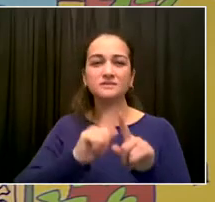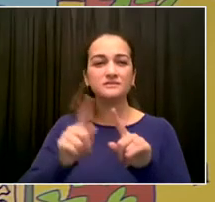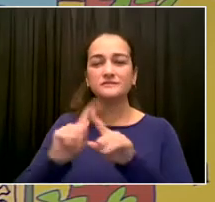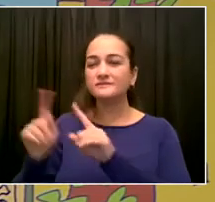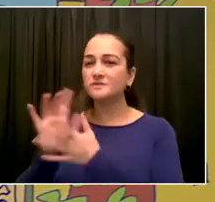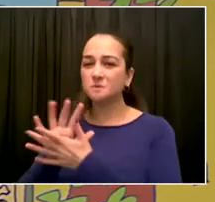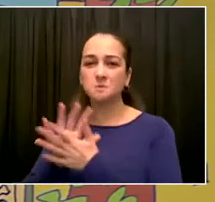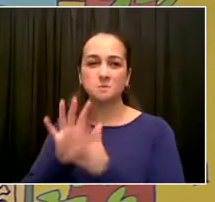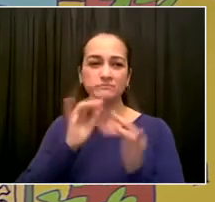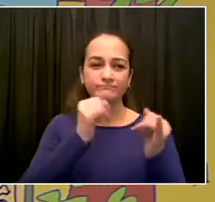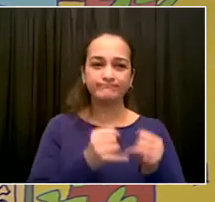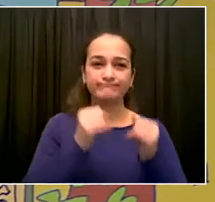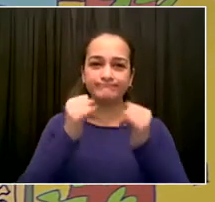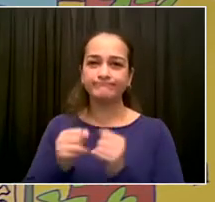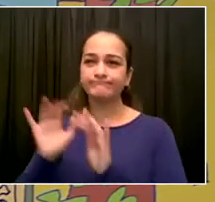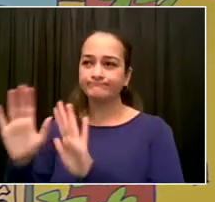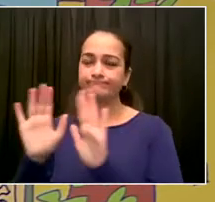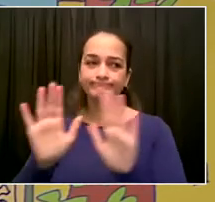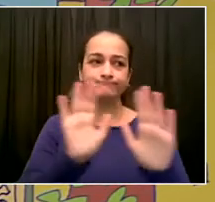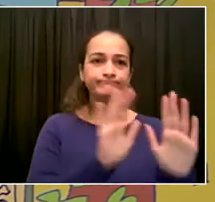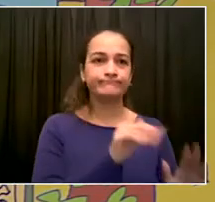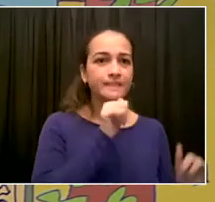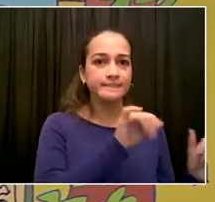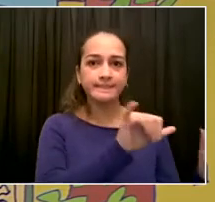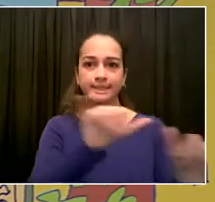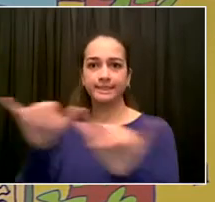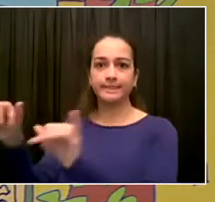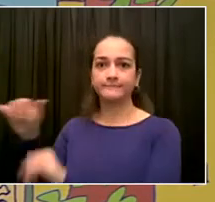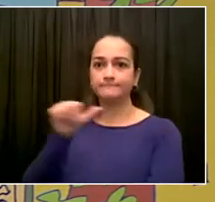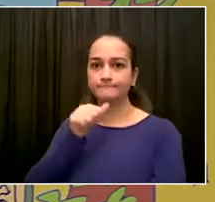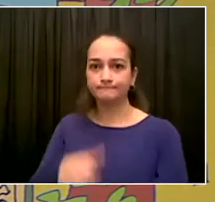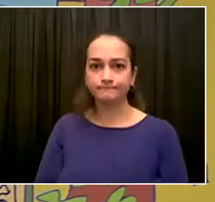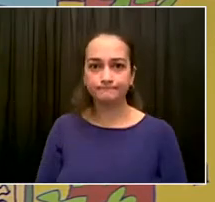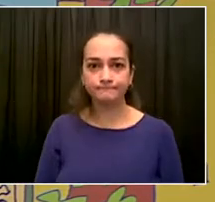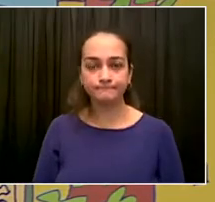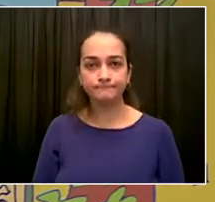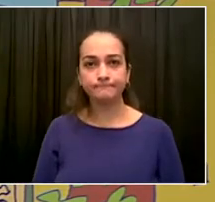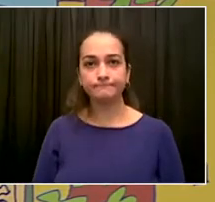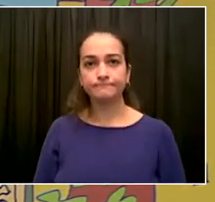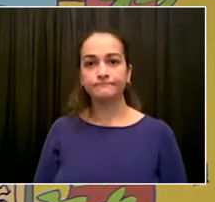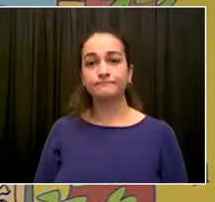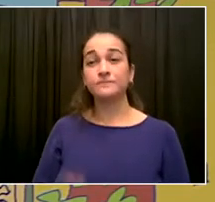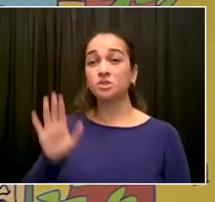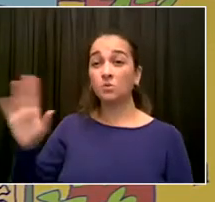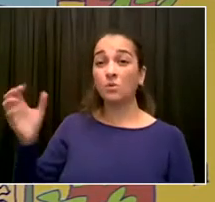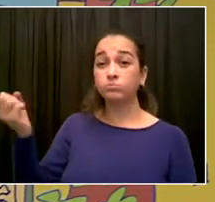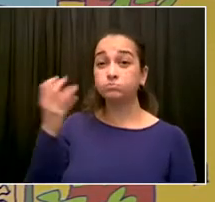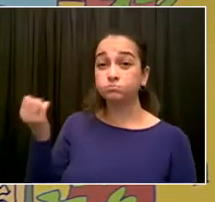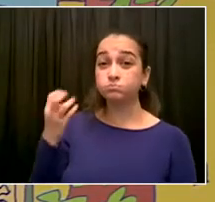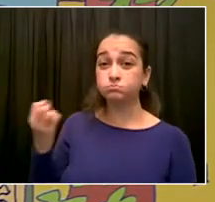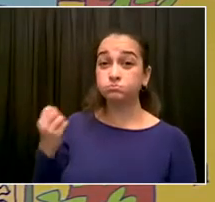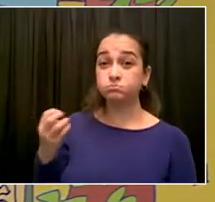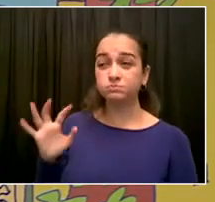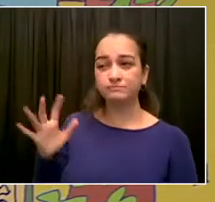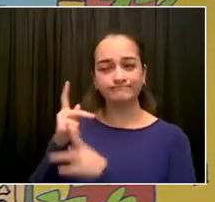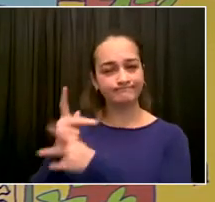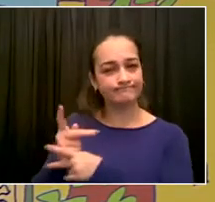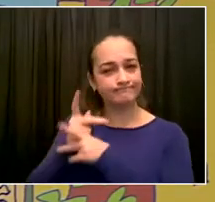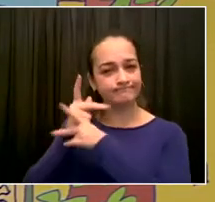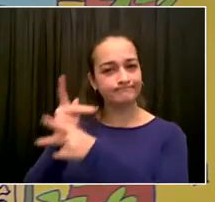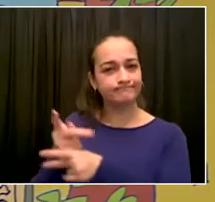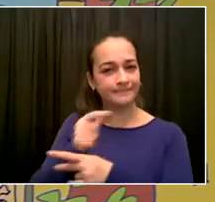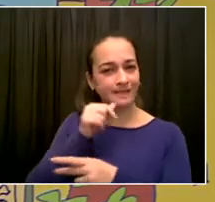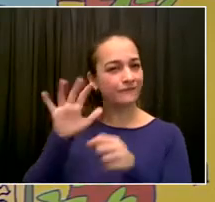be careful on the overall. Thank God that the work of our school safety agents, work at NYPD, has kept our schools much safer than they used to